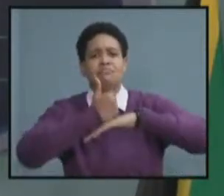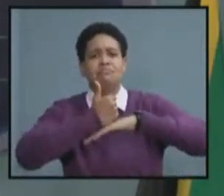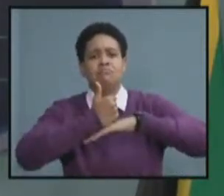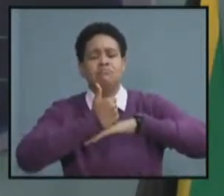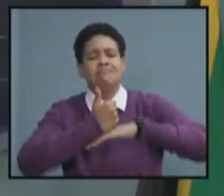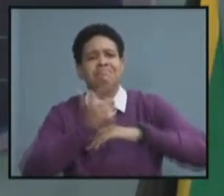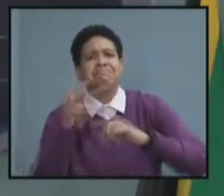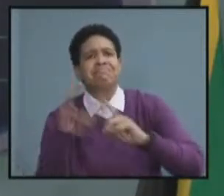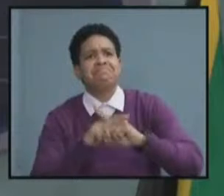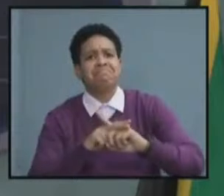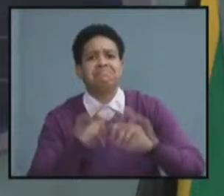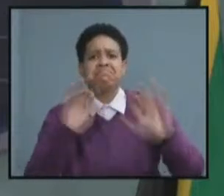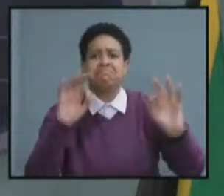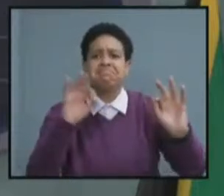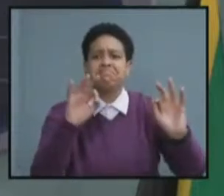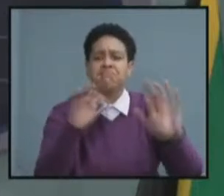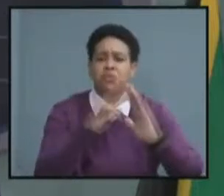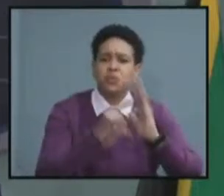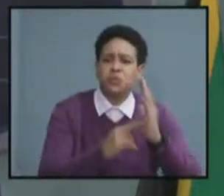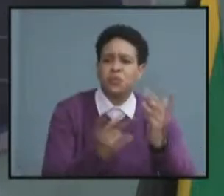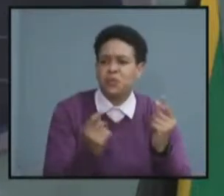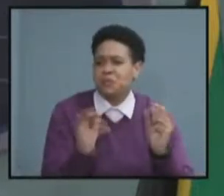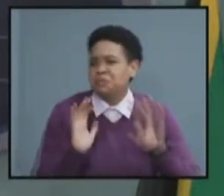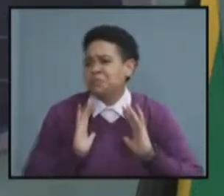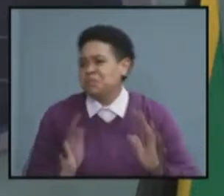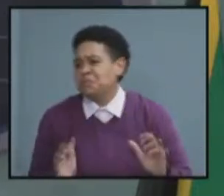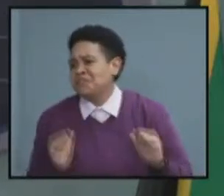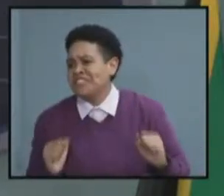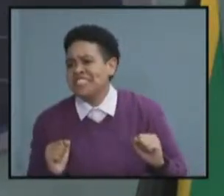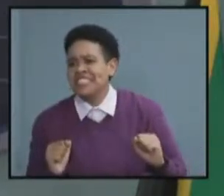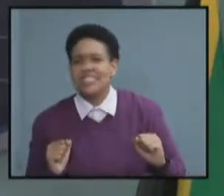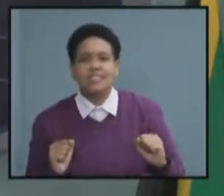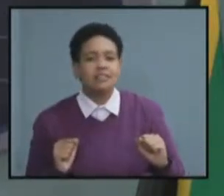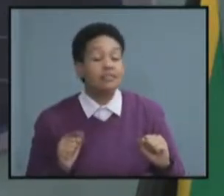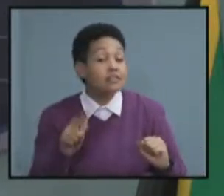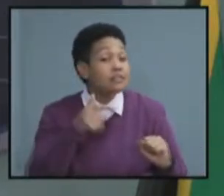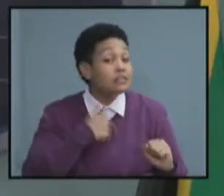of the measures, we recognize